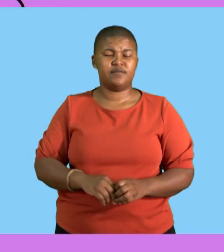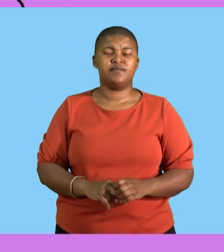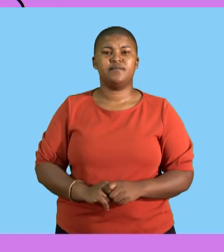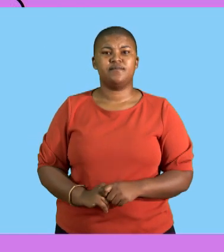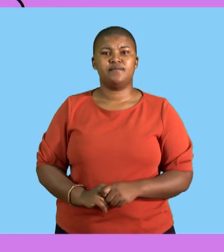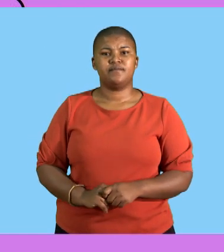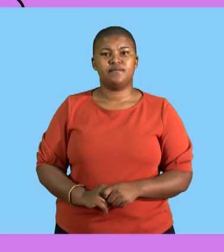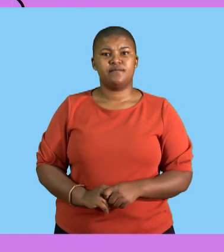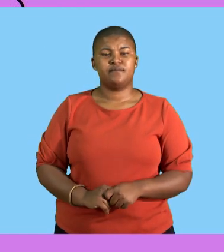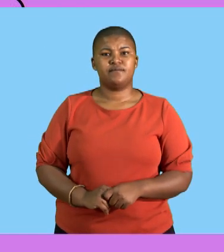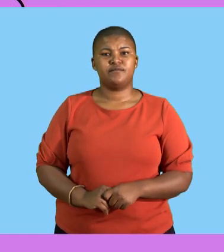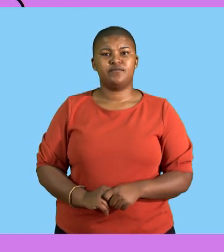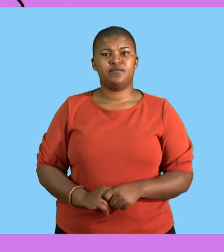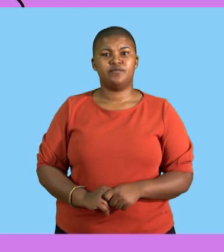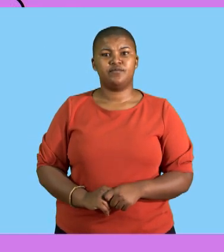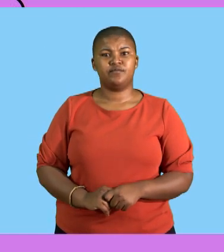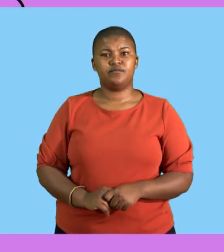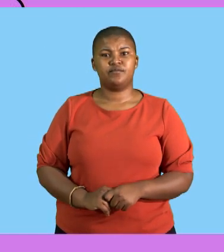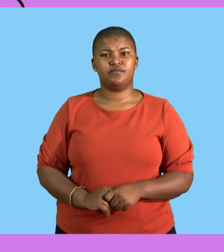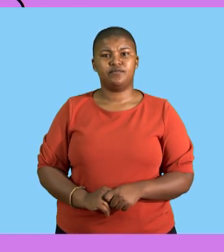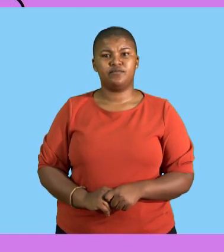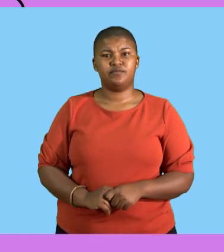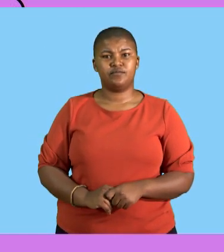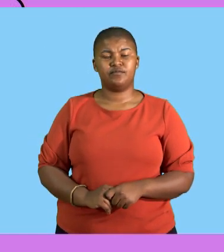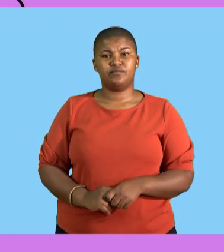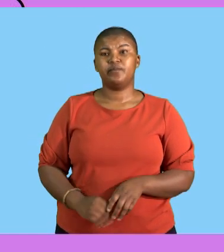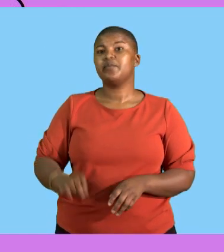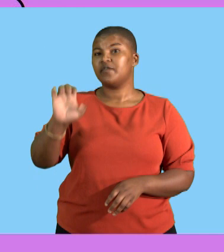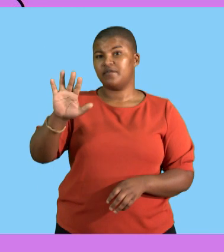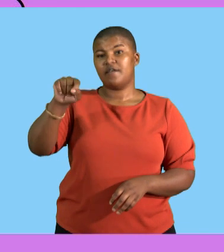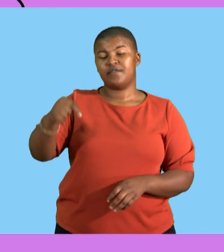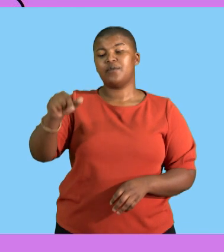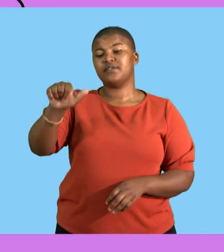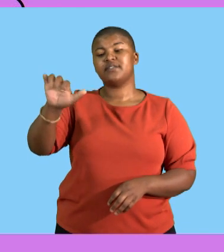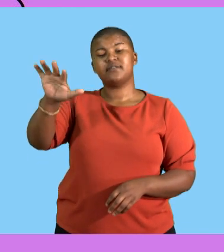5,450. We cancel it out. There we have